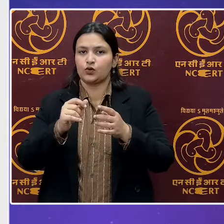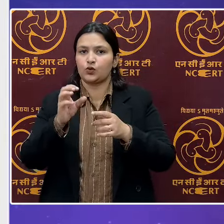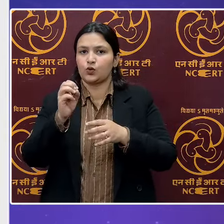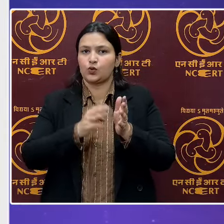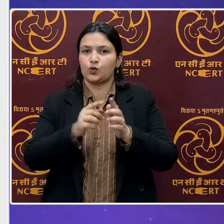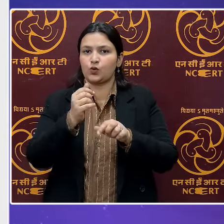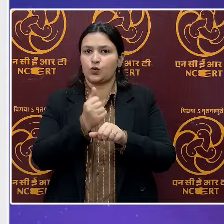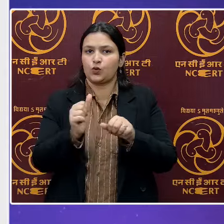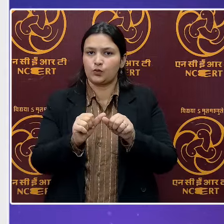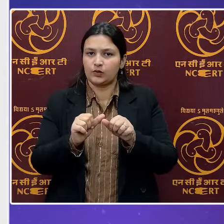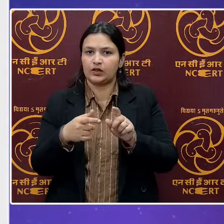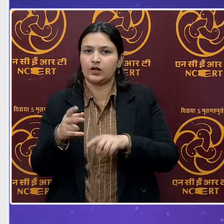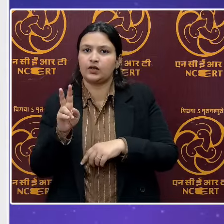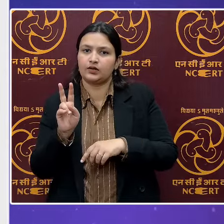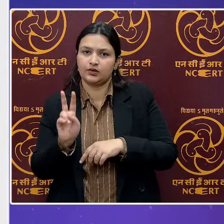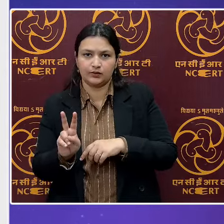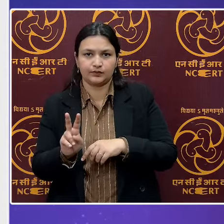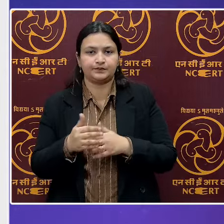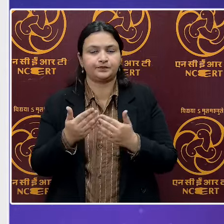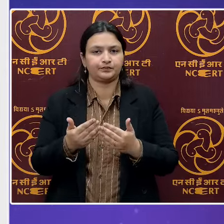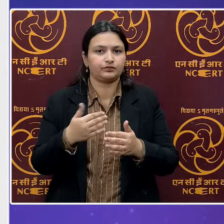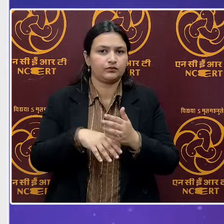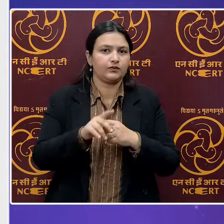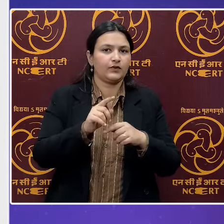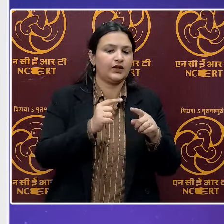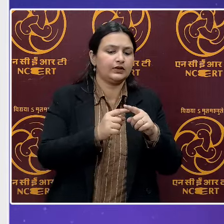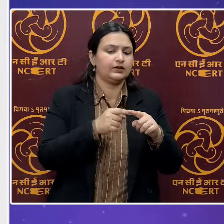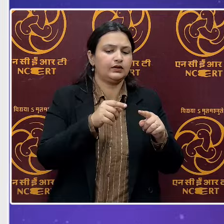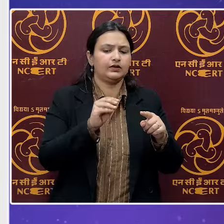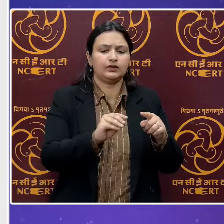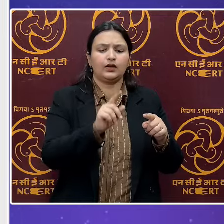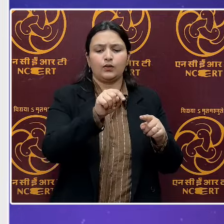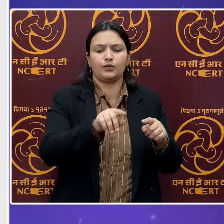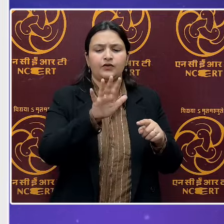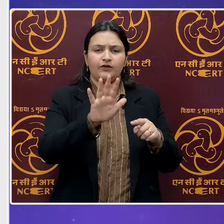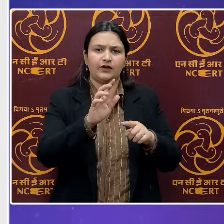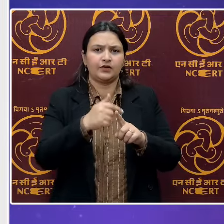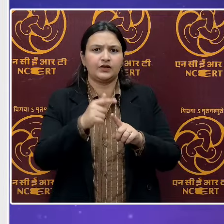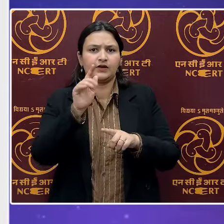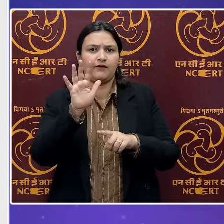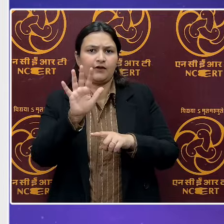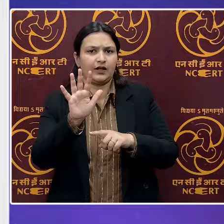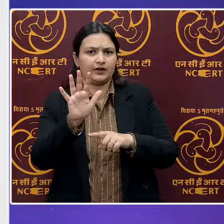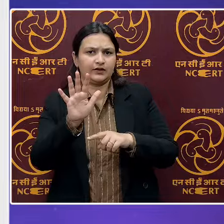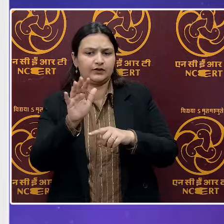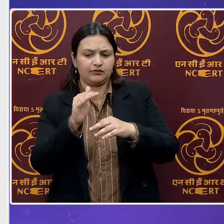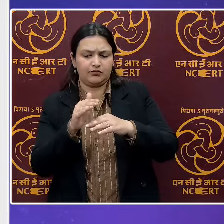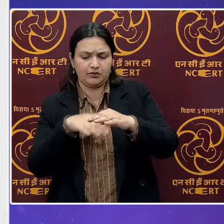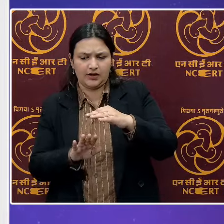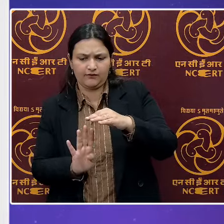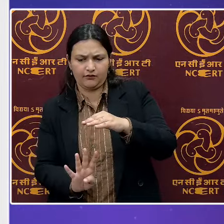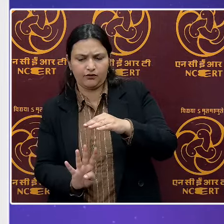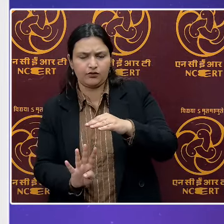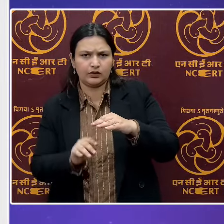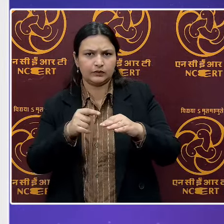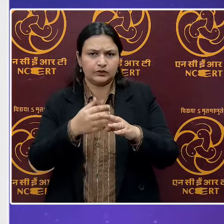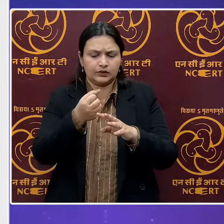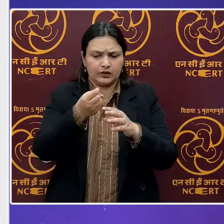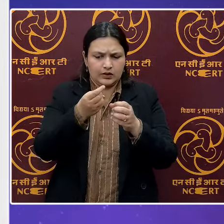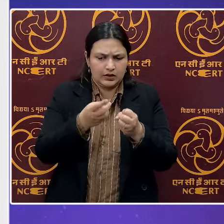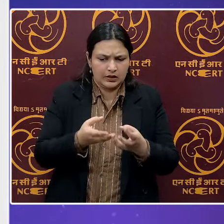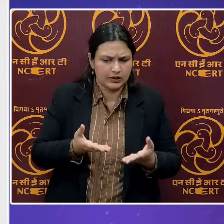5 cos 2 pi, t is 1.5. So into 1.5 plus pi by 4. So this comes out to be 5 cos